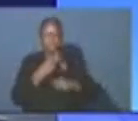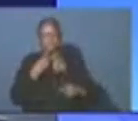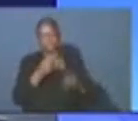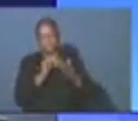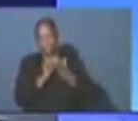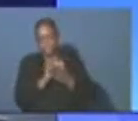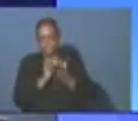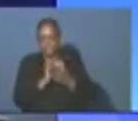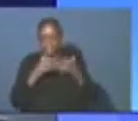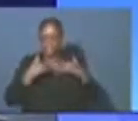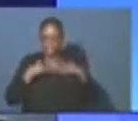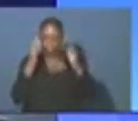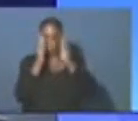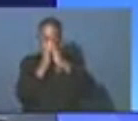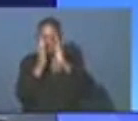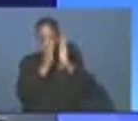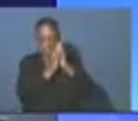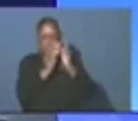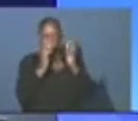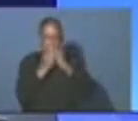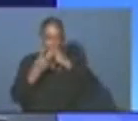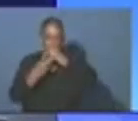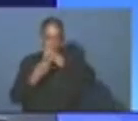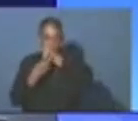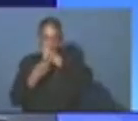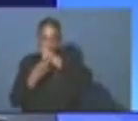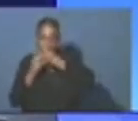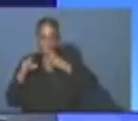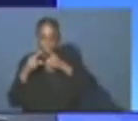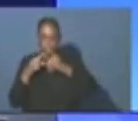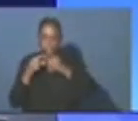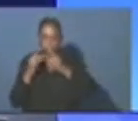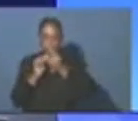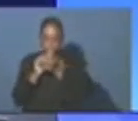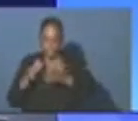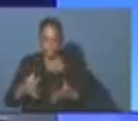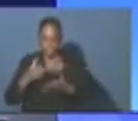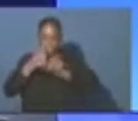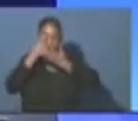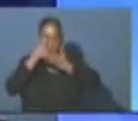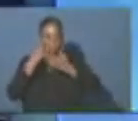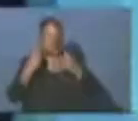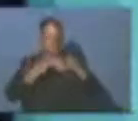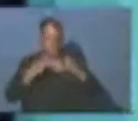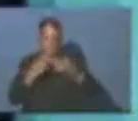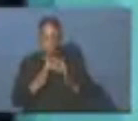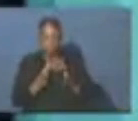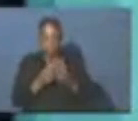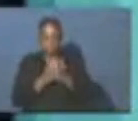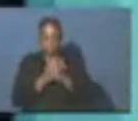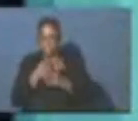recent symposium hosted by the Inter-American Development Bank on disaster risk management. In the context of a